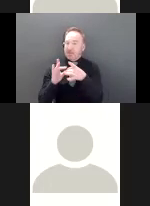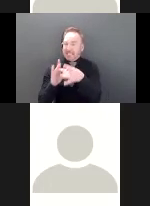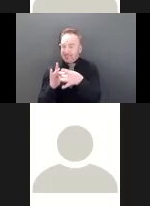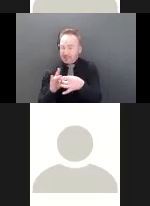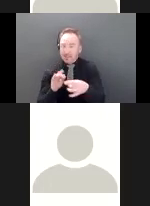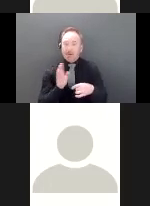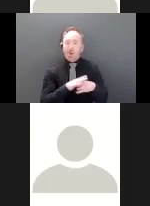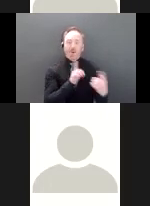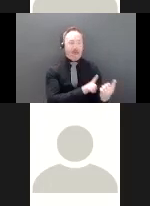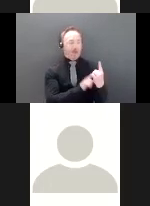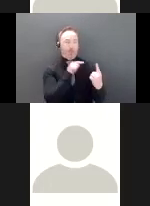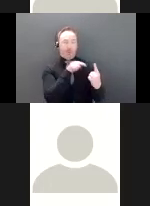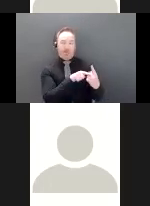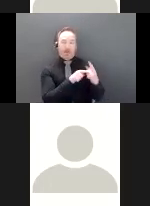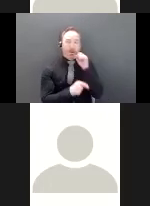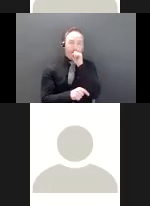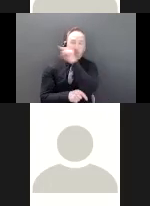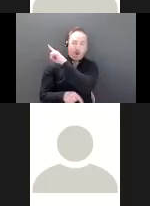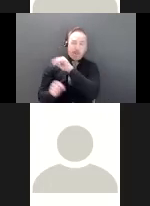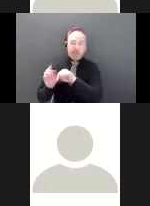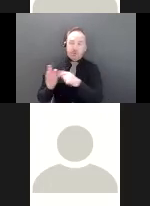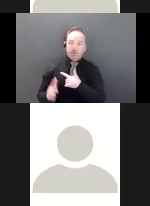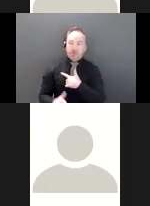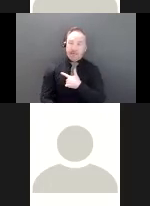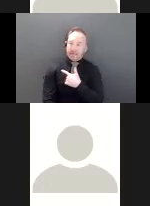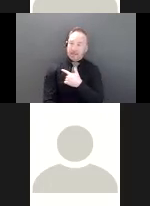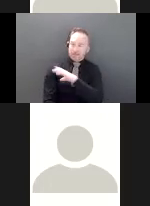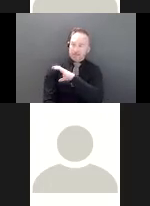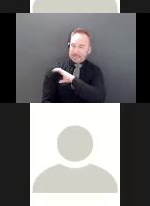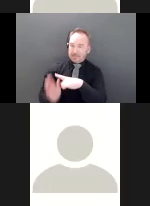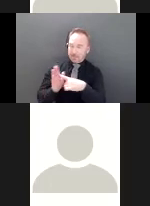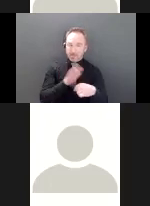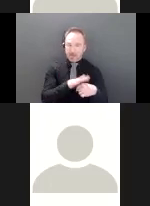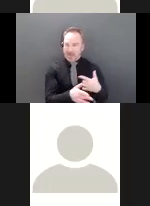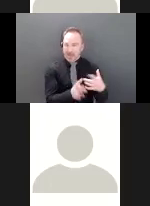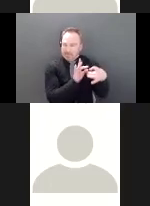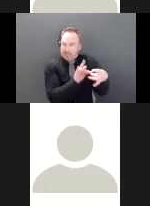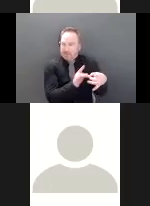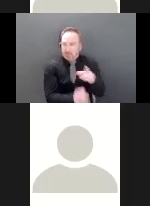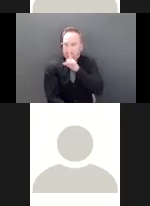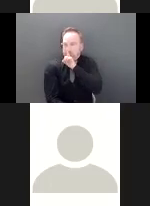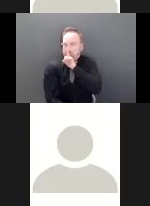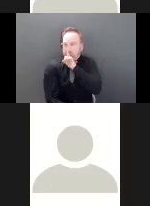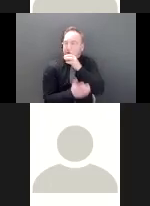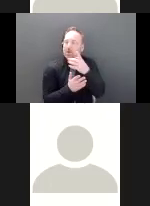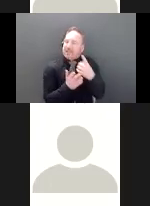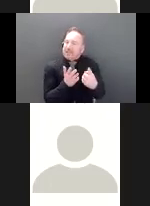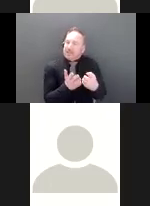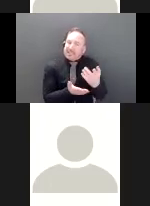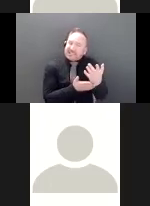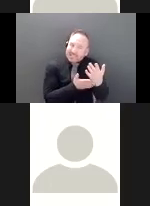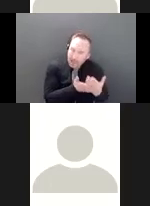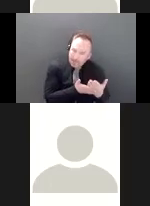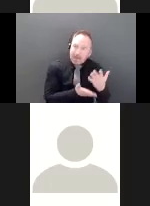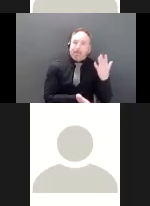reported, but there's no details regarding the nature of that relationship. So as a result, some of those cases might potentially